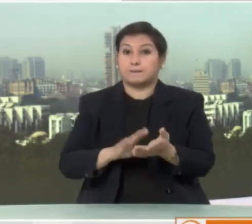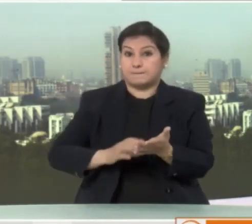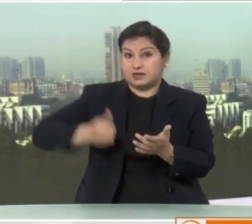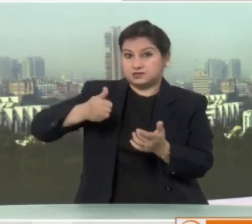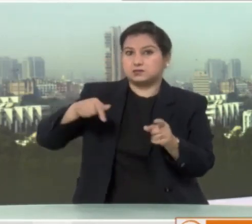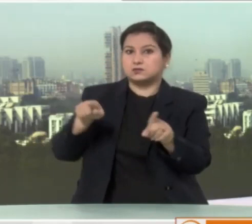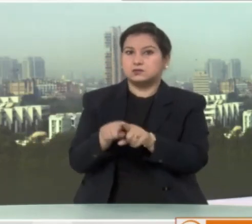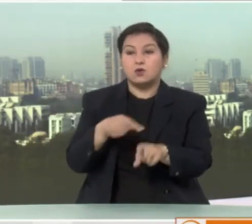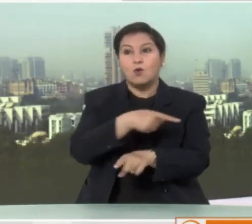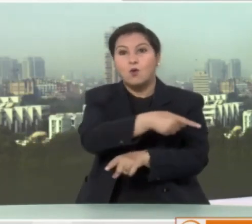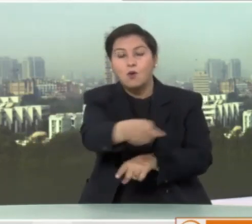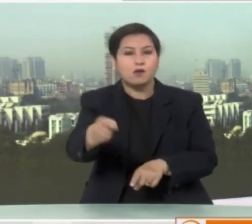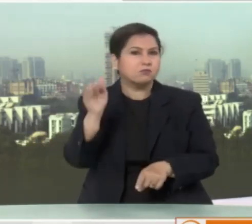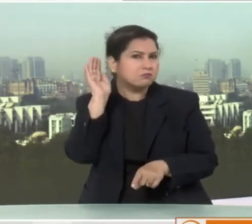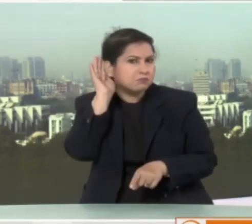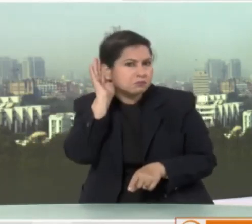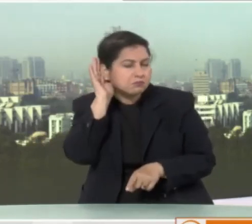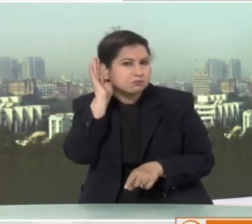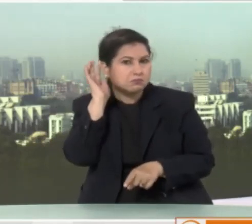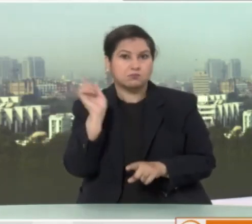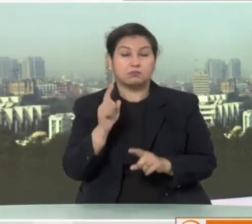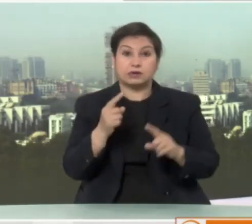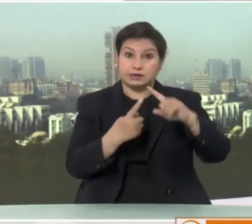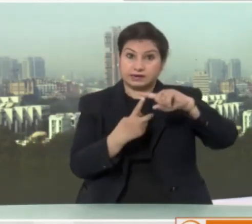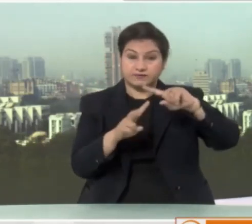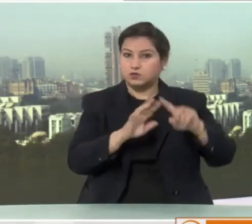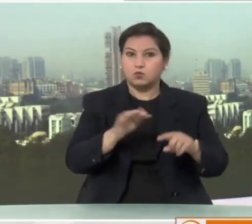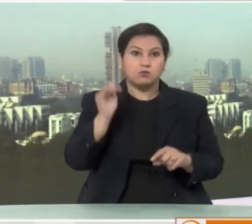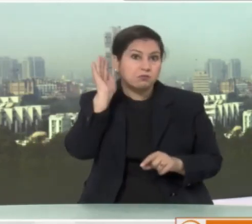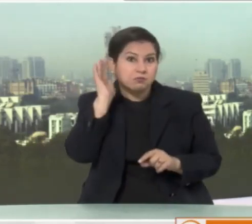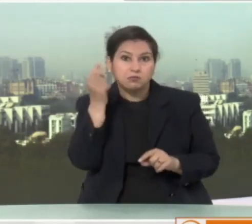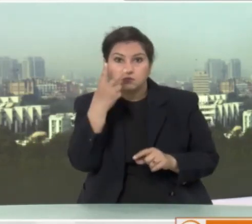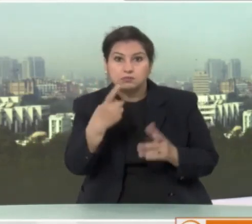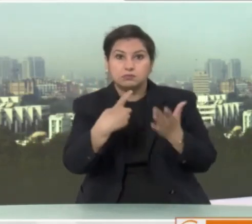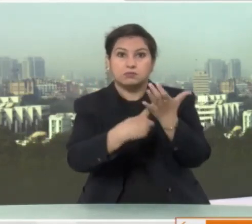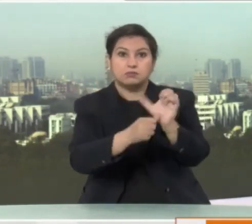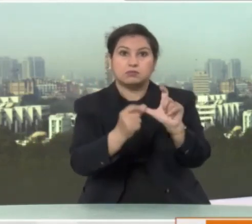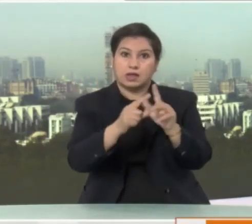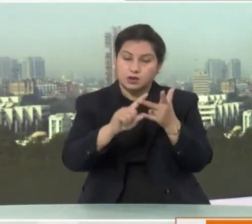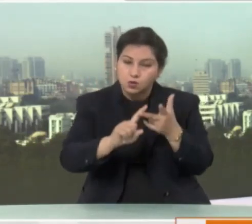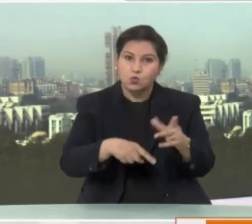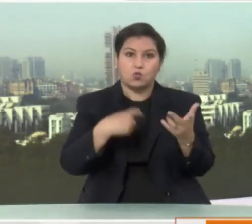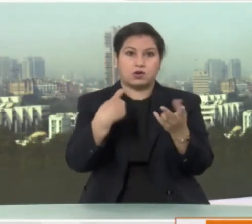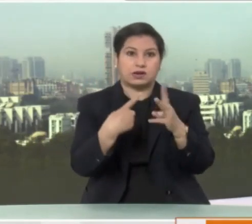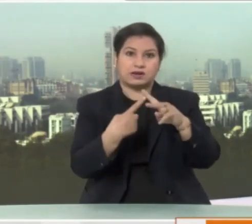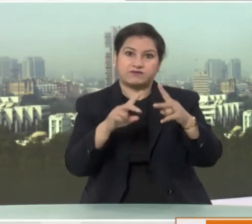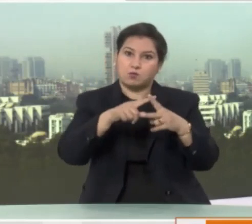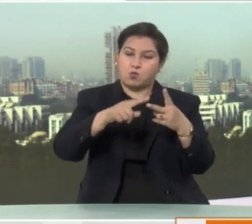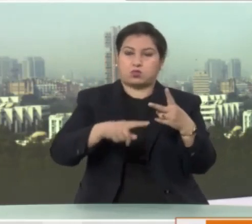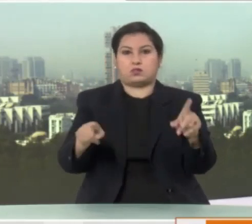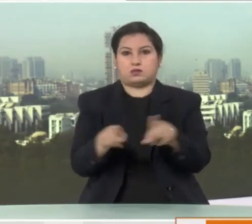time that the minister will address listeners of all community radio stations simultaneously.